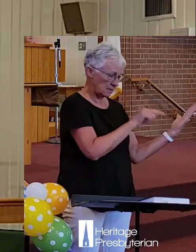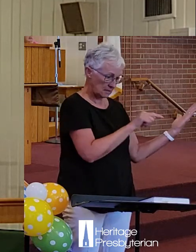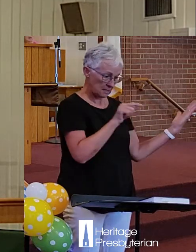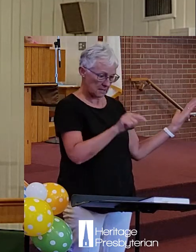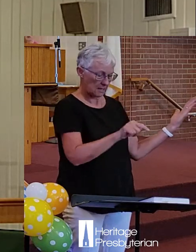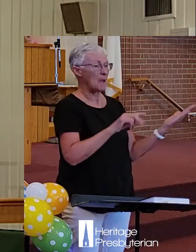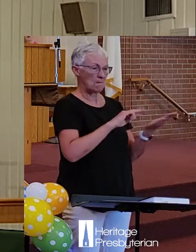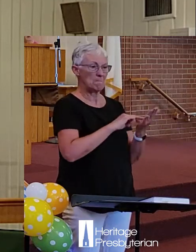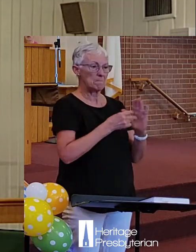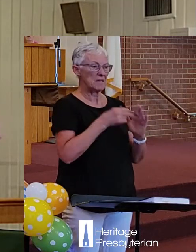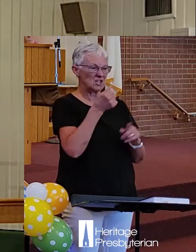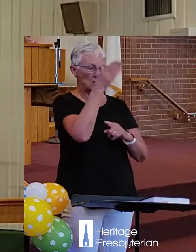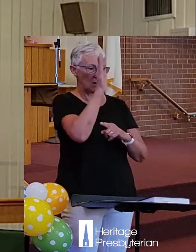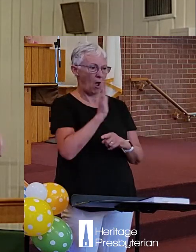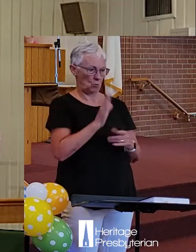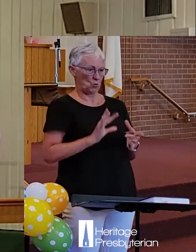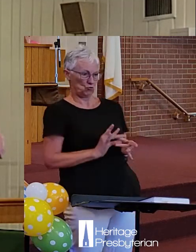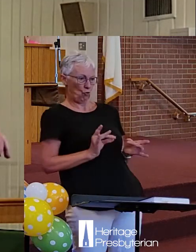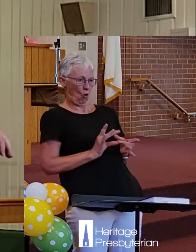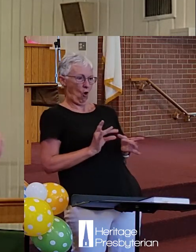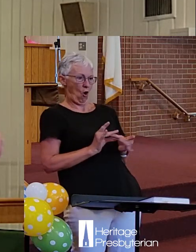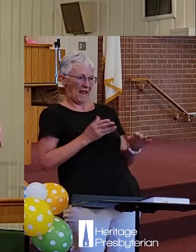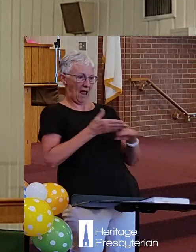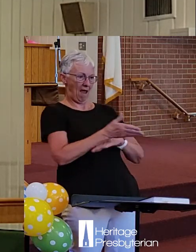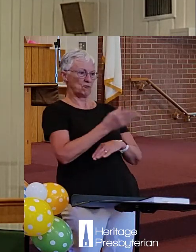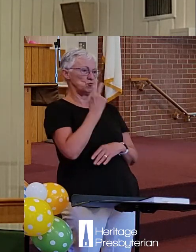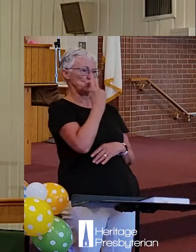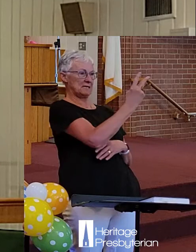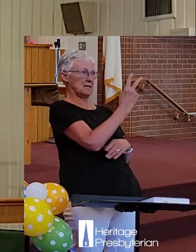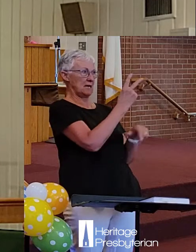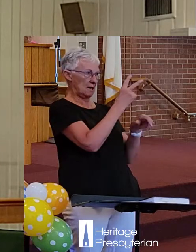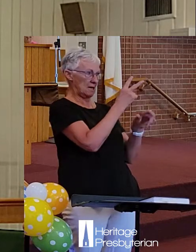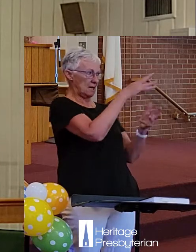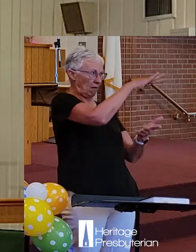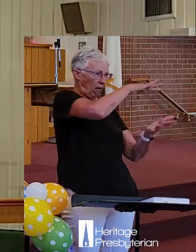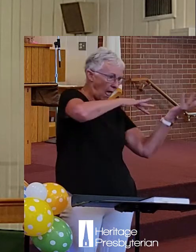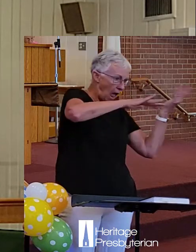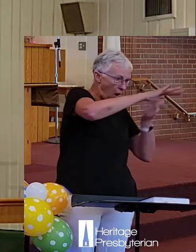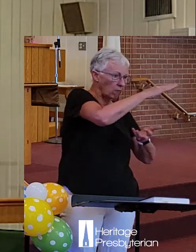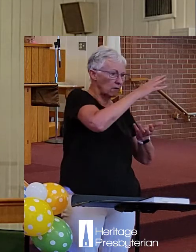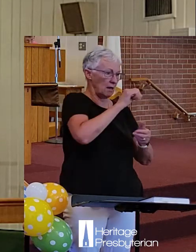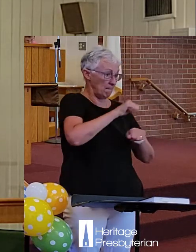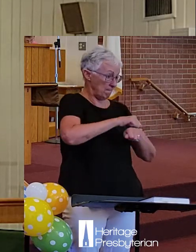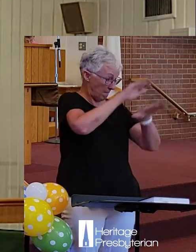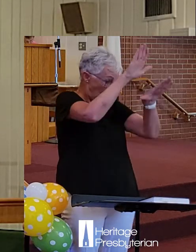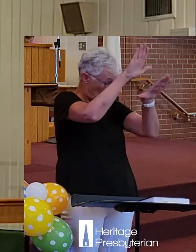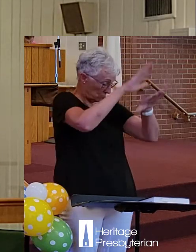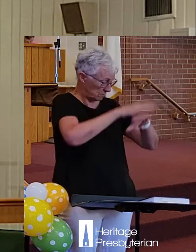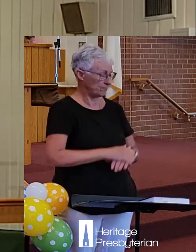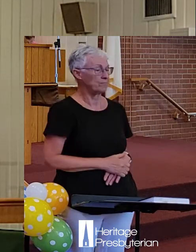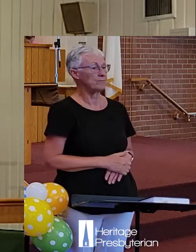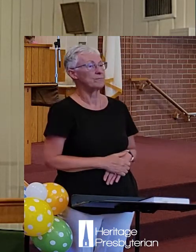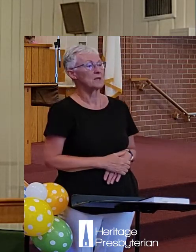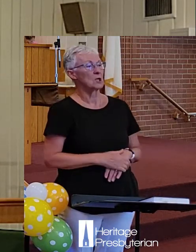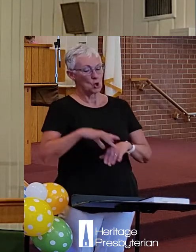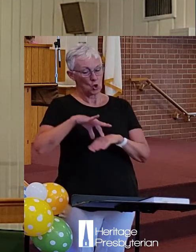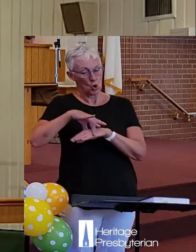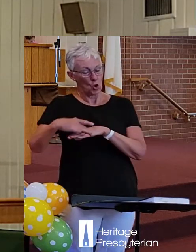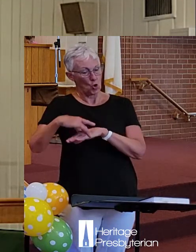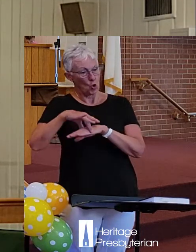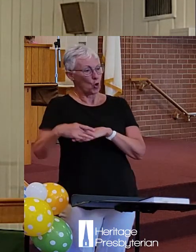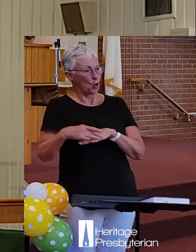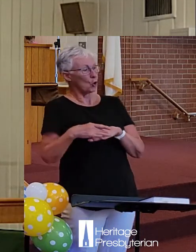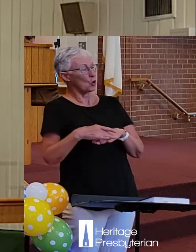sky come together to hear a word directly from God, for earth to receive its